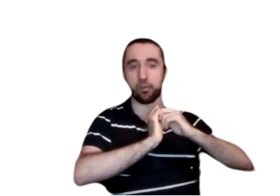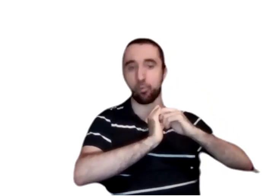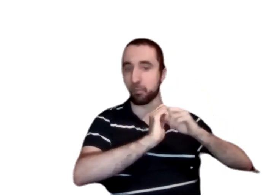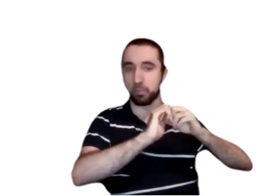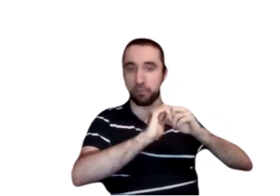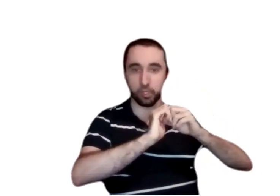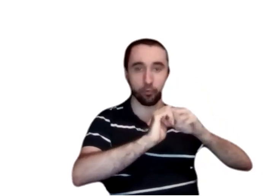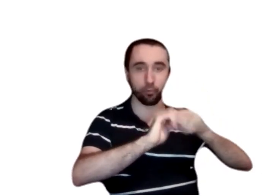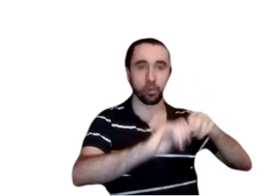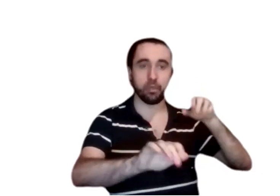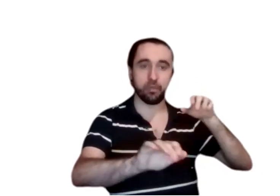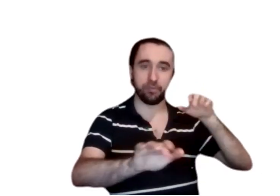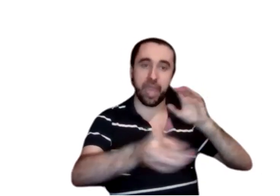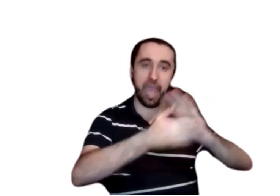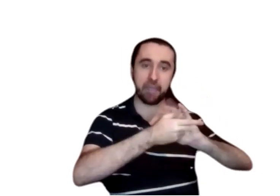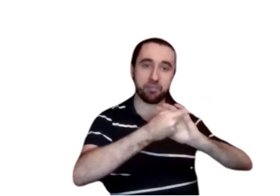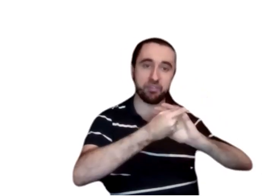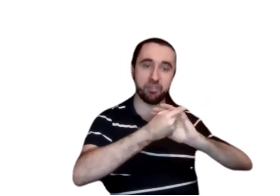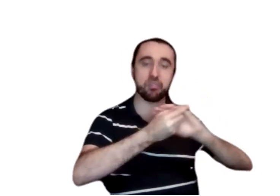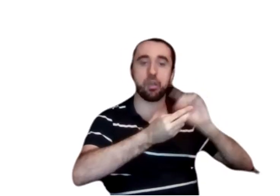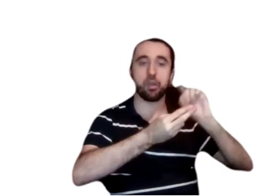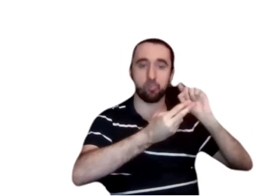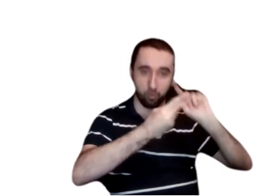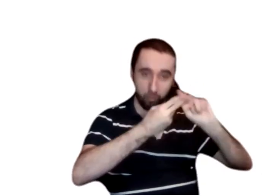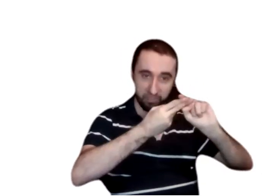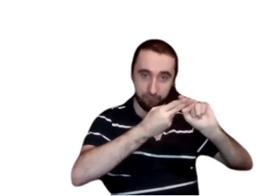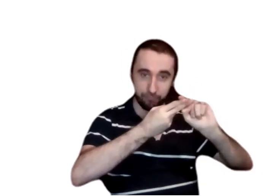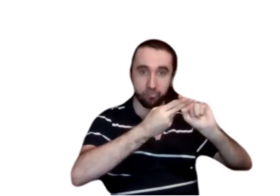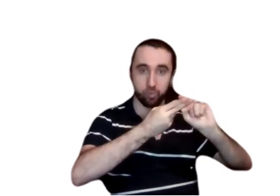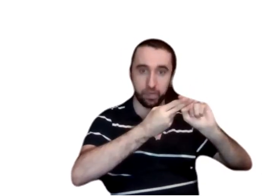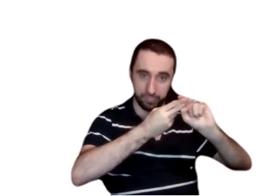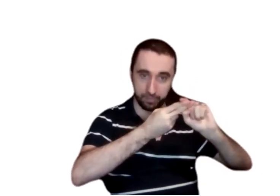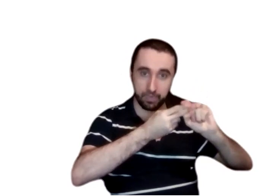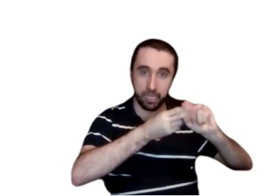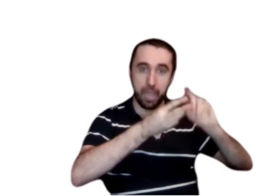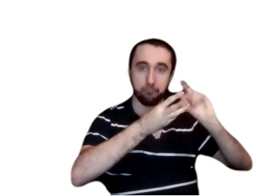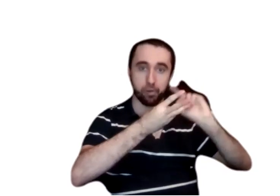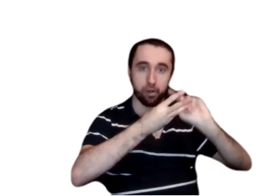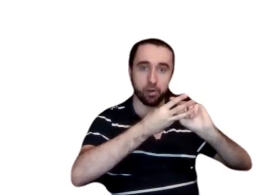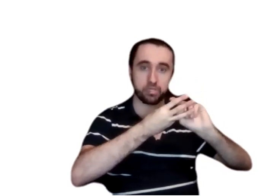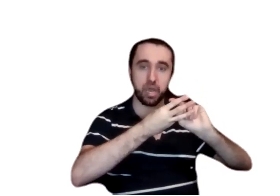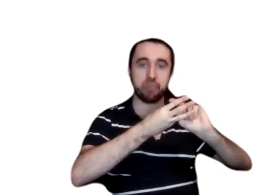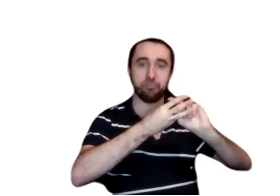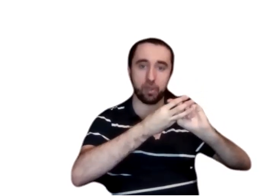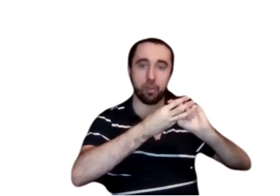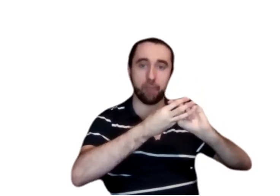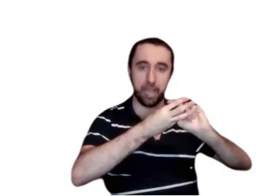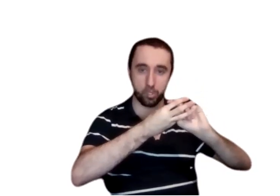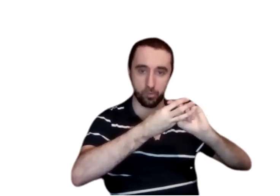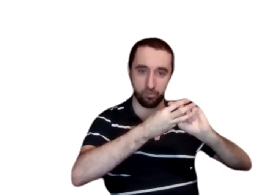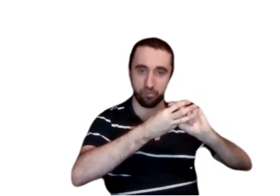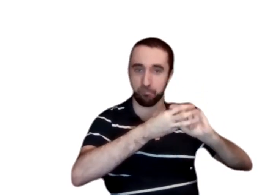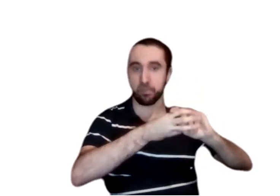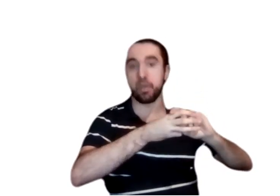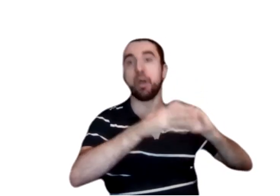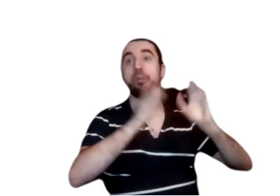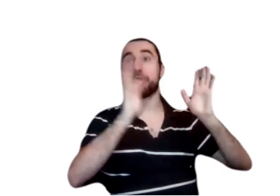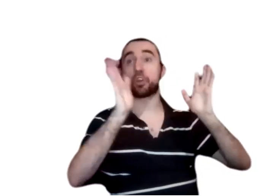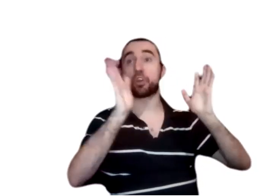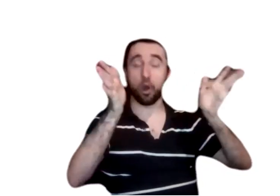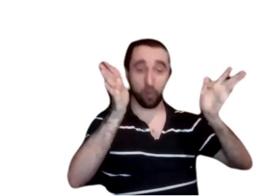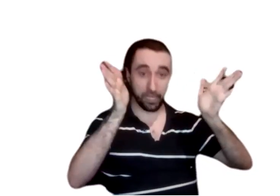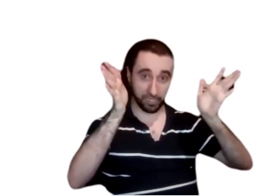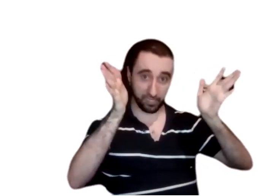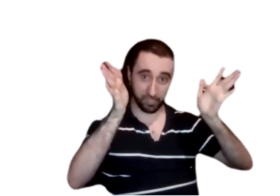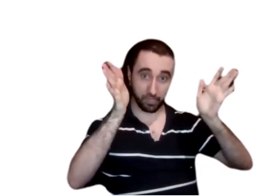After that, we will review their answers, request evidence when needed, and prioritize follow-up actions.